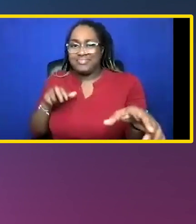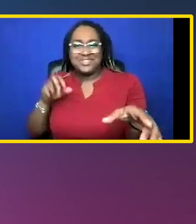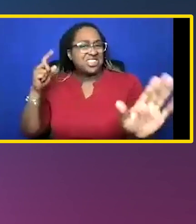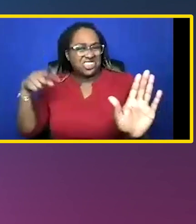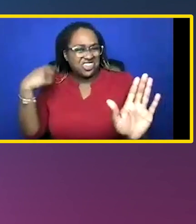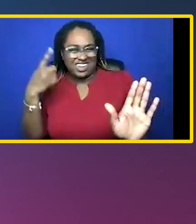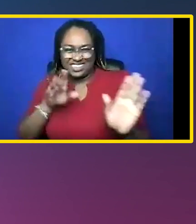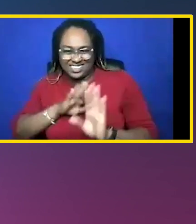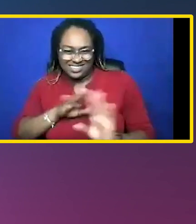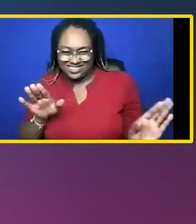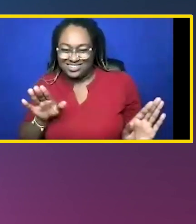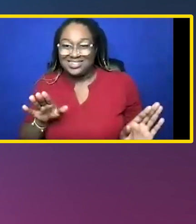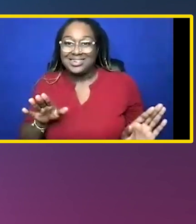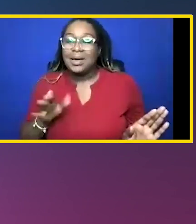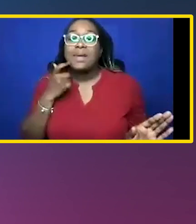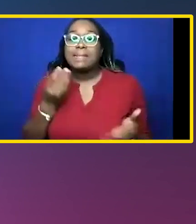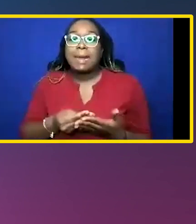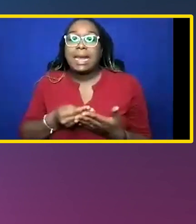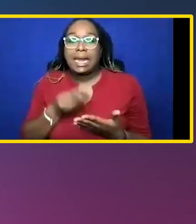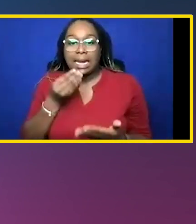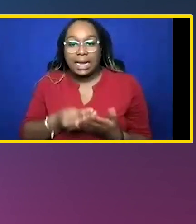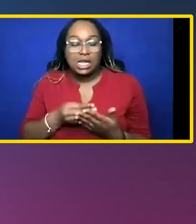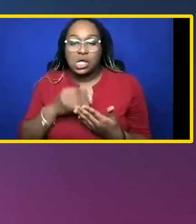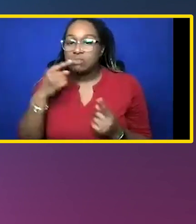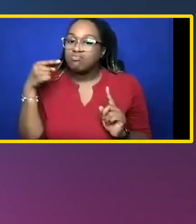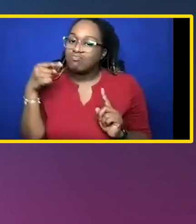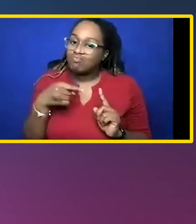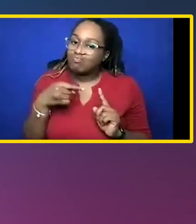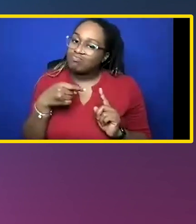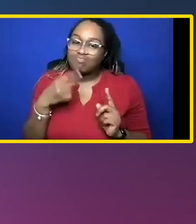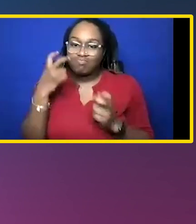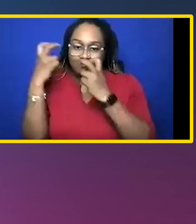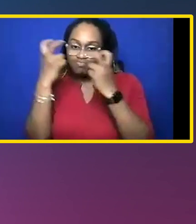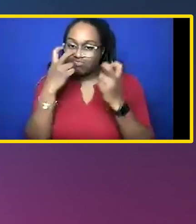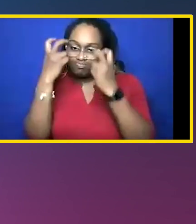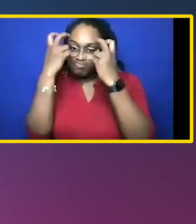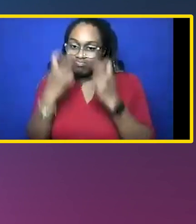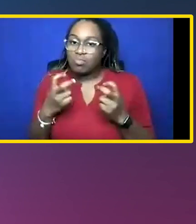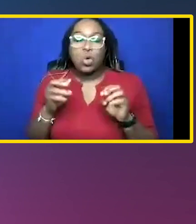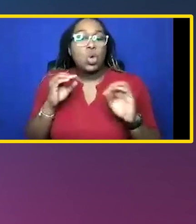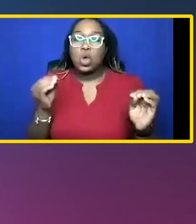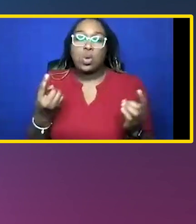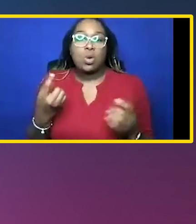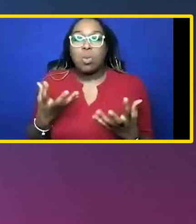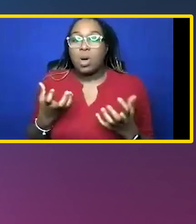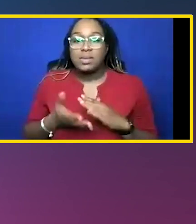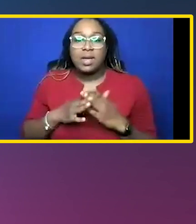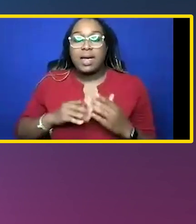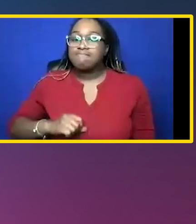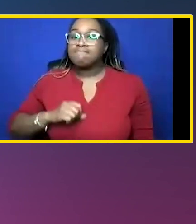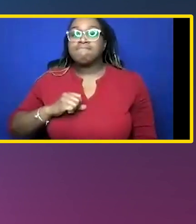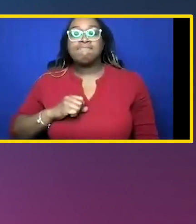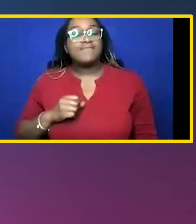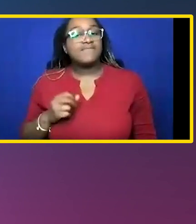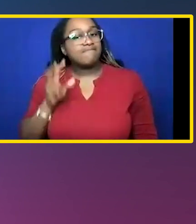like, because it was money. It was all about money, and nobody wants to be brave enough to say, let's look at this